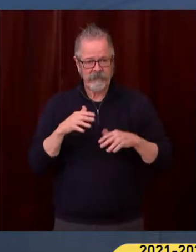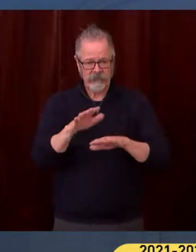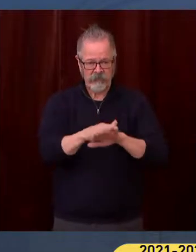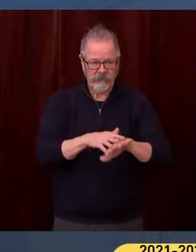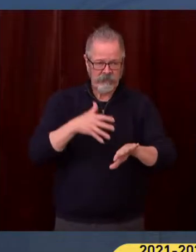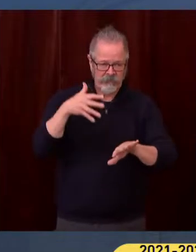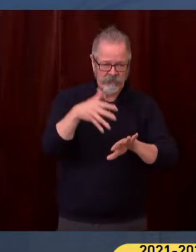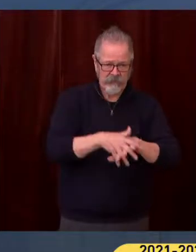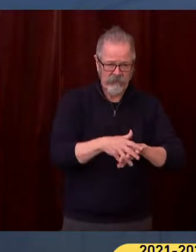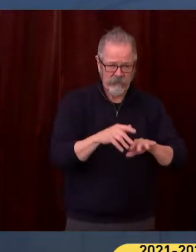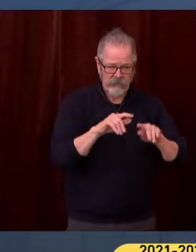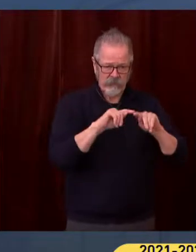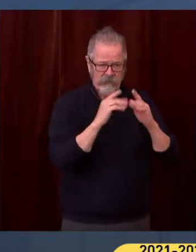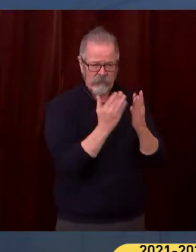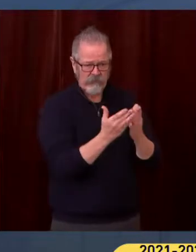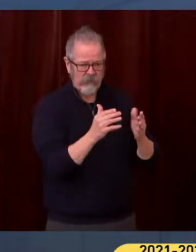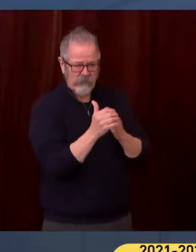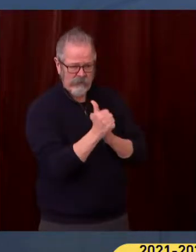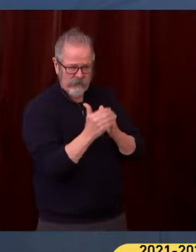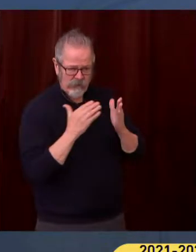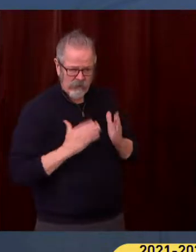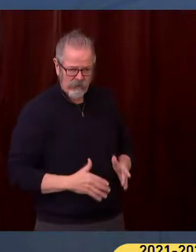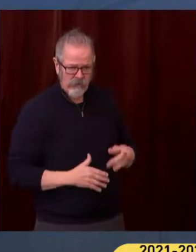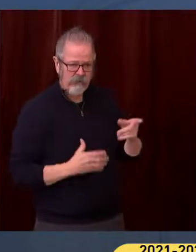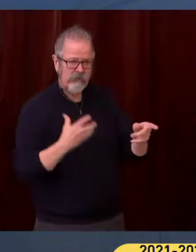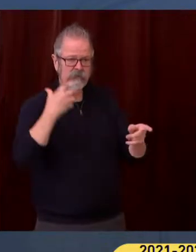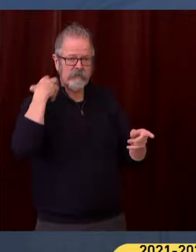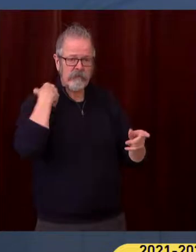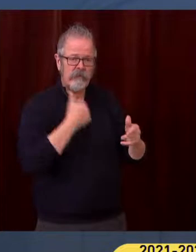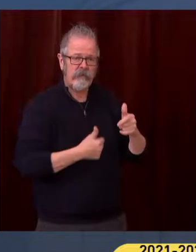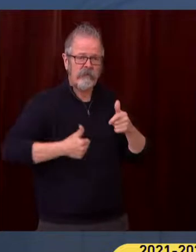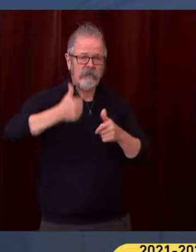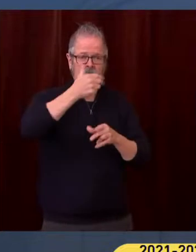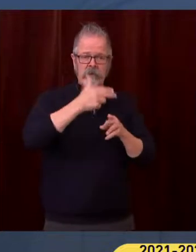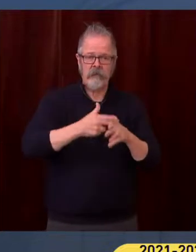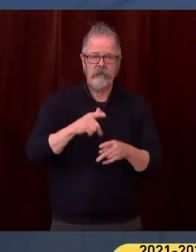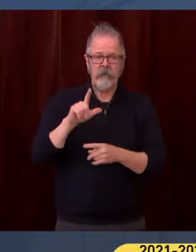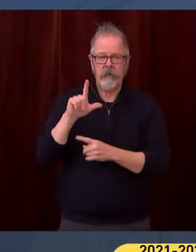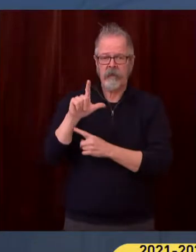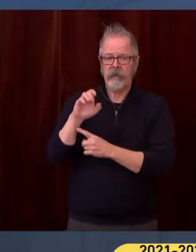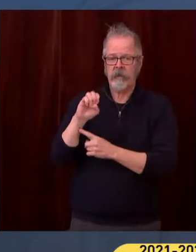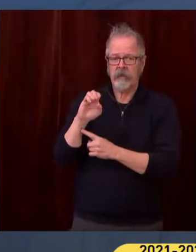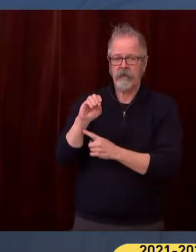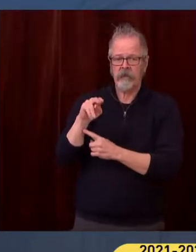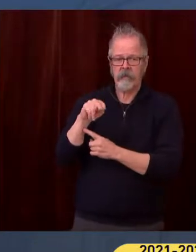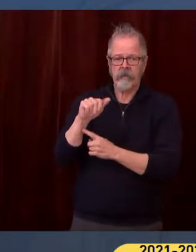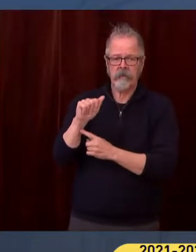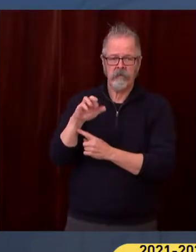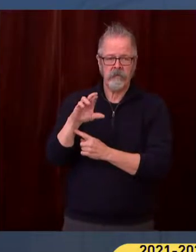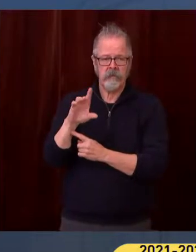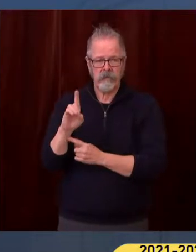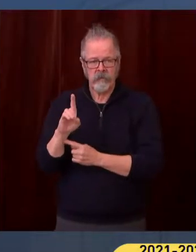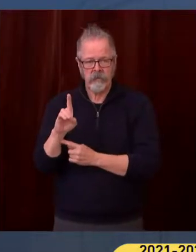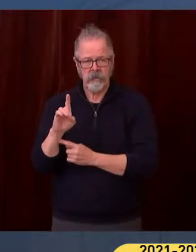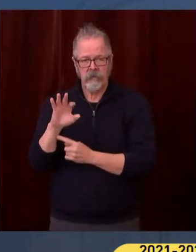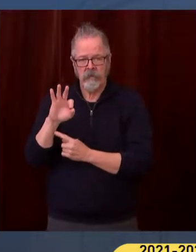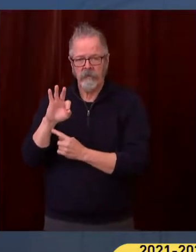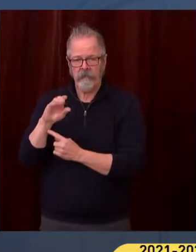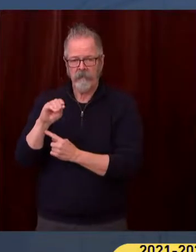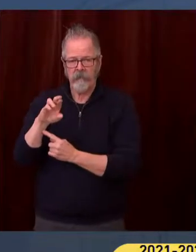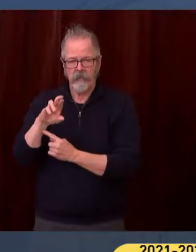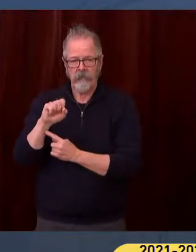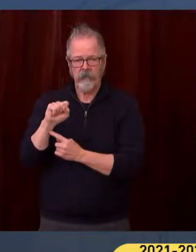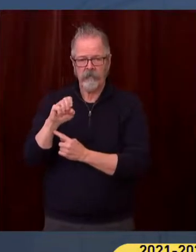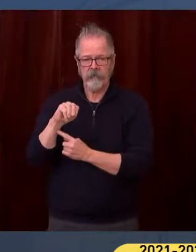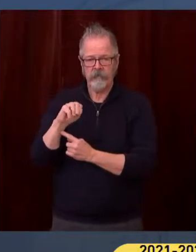thank you for joining us today. You have been such a great environmental champion in so many different ways. I'm glad you're willing to share time with